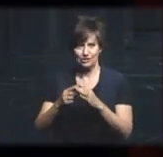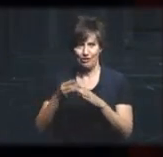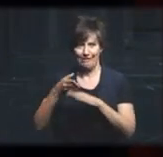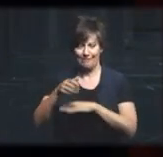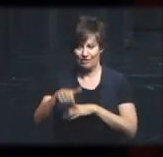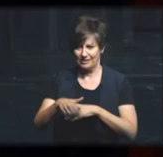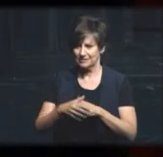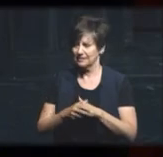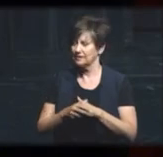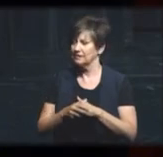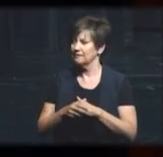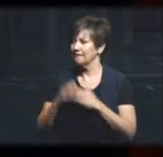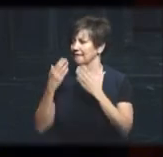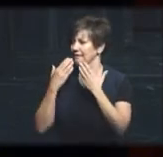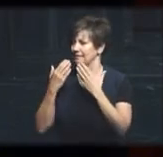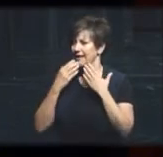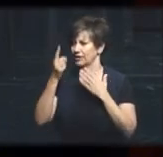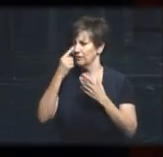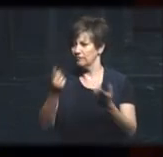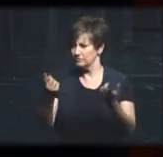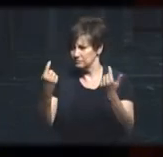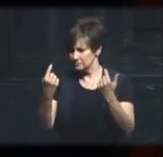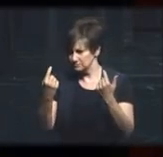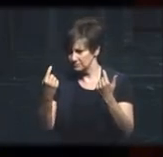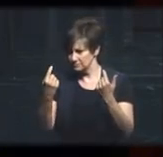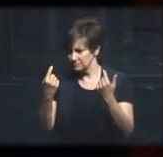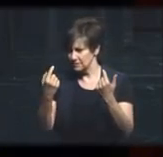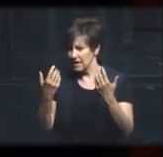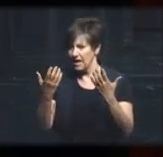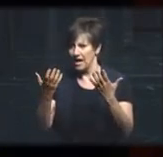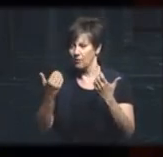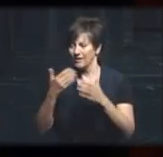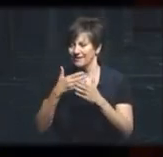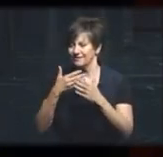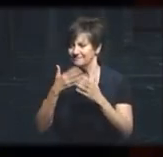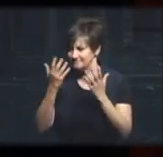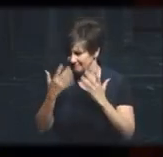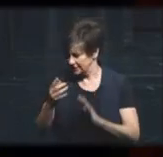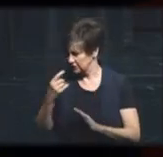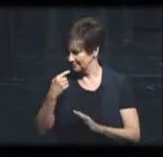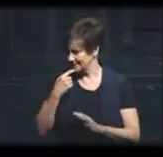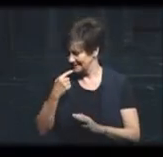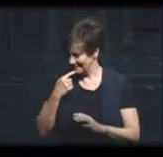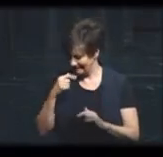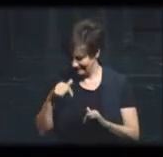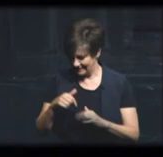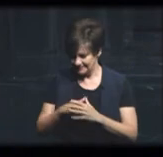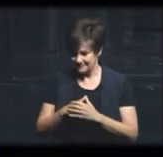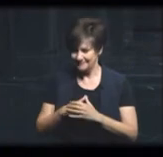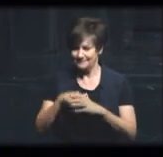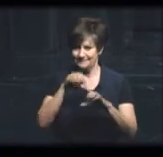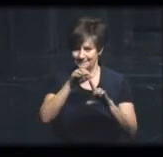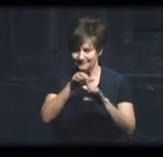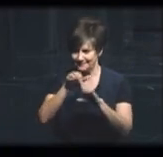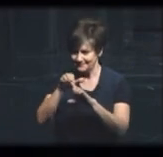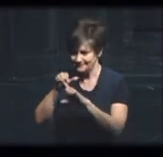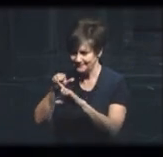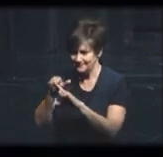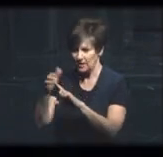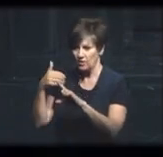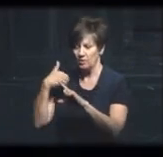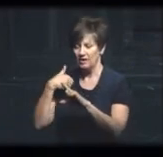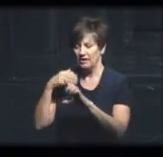this. Thank you all for being here. I want to finish by saying, just remind you, we